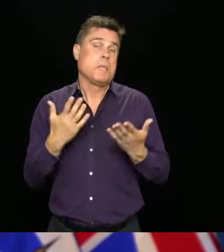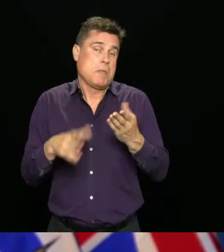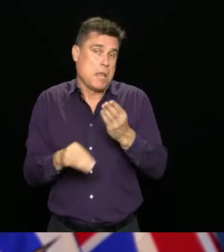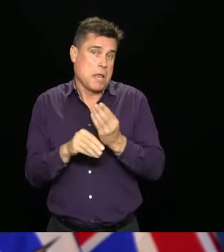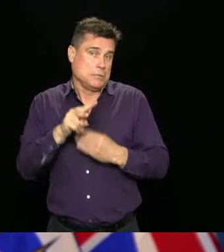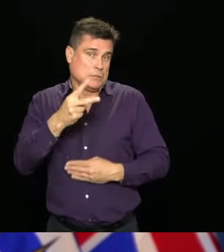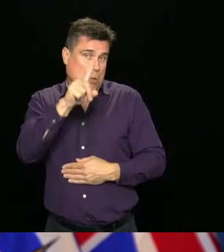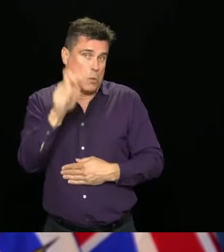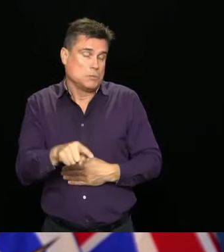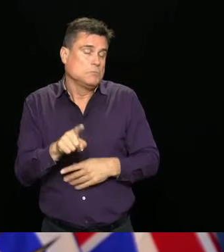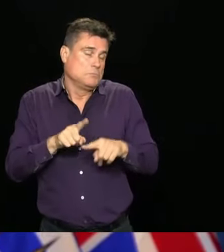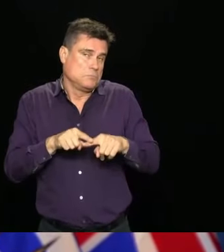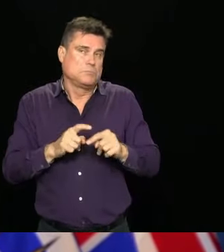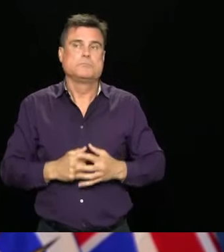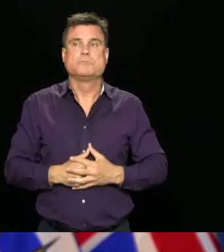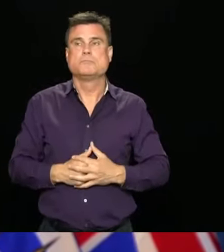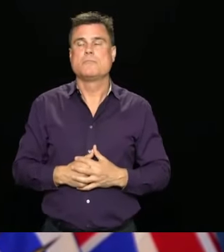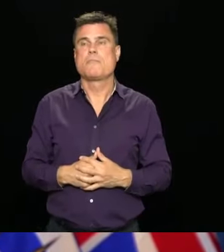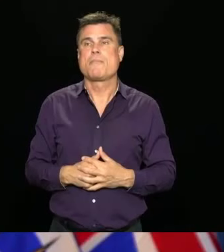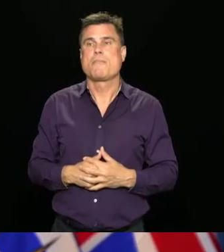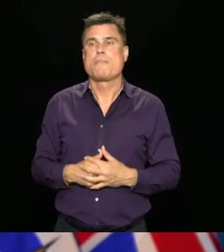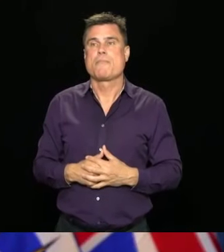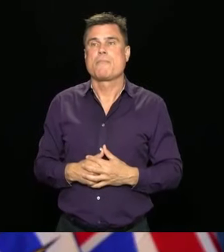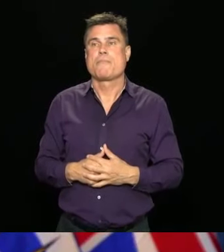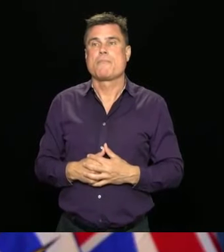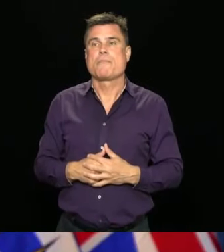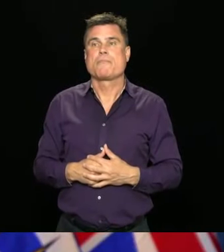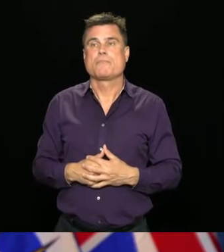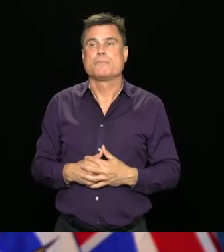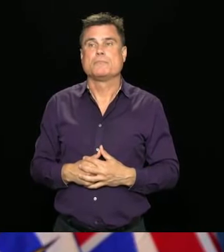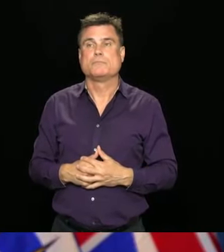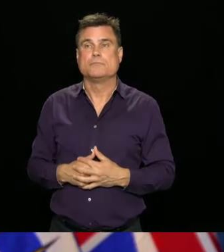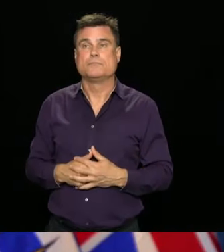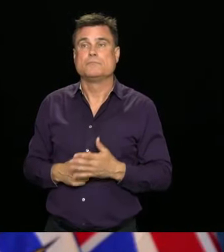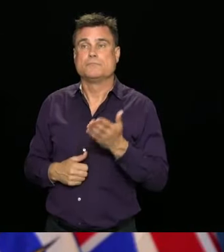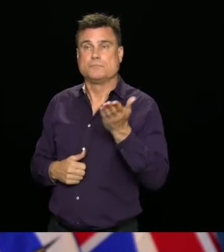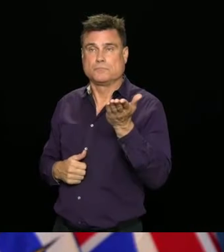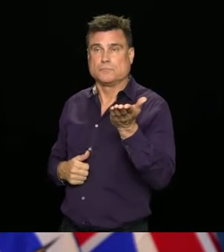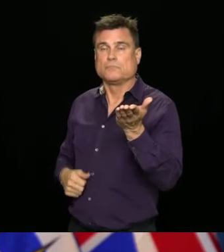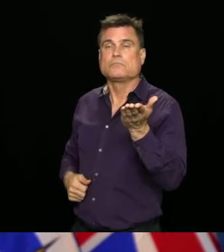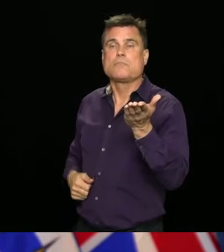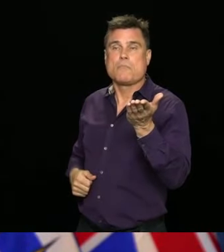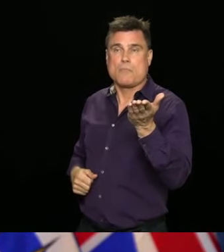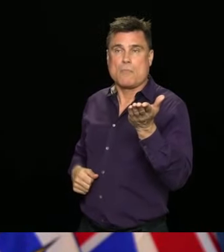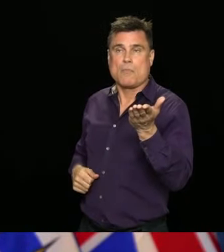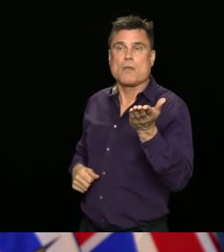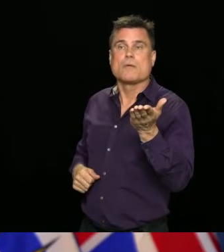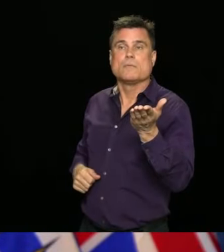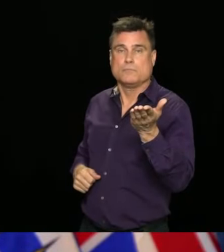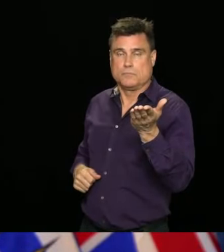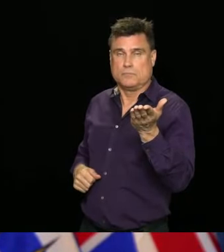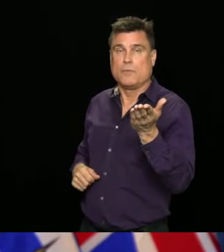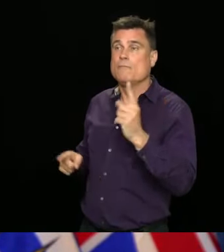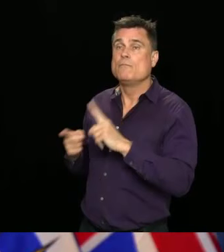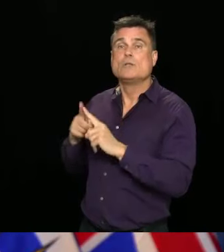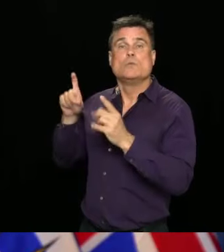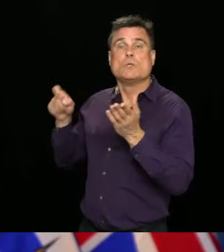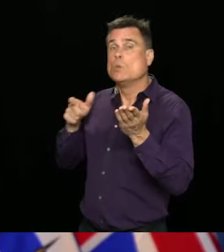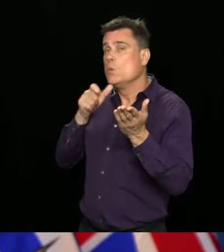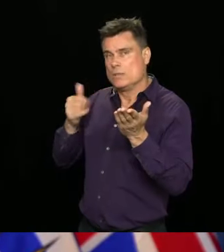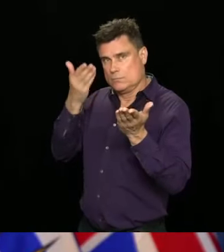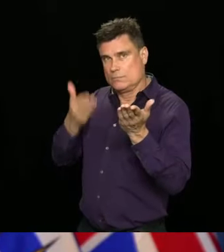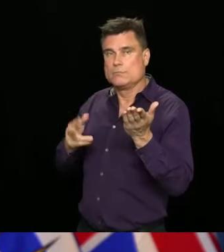Please also unmute your phones. You will not be audible until I call your name. First question this morning is from Vaughn Palmer, Vancouver Sun. Good